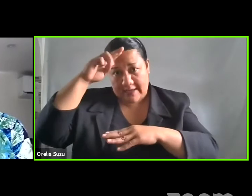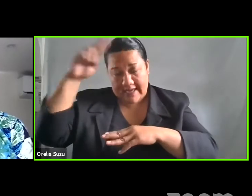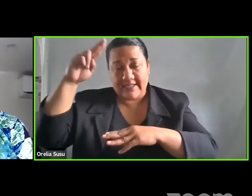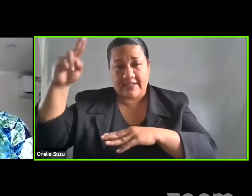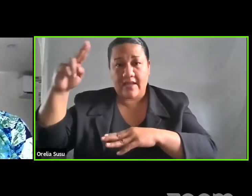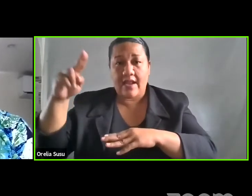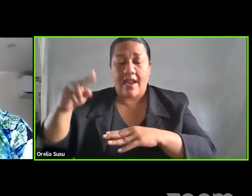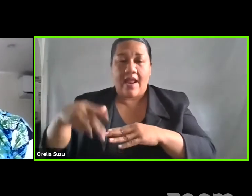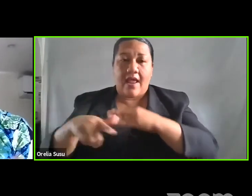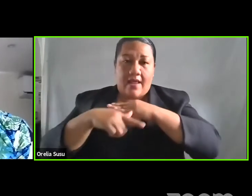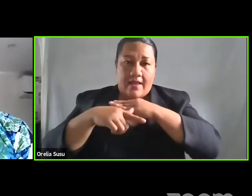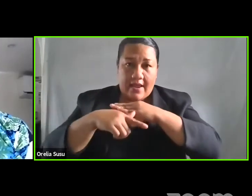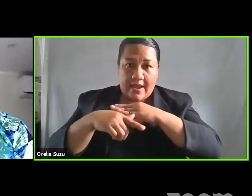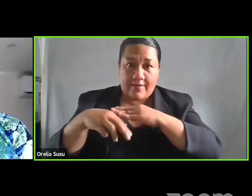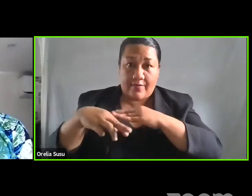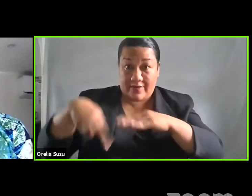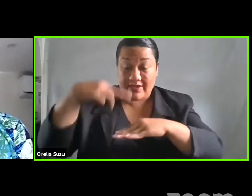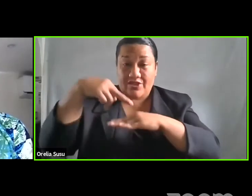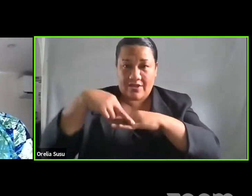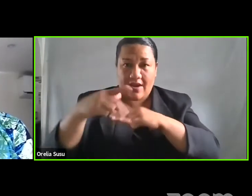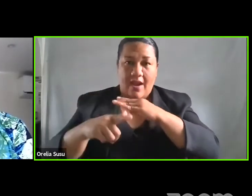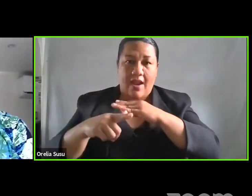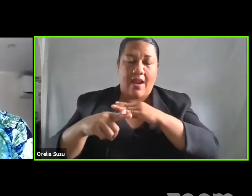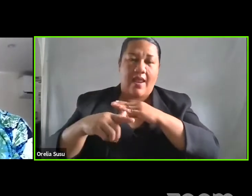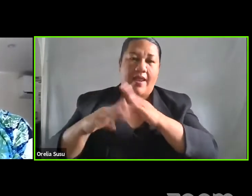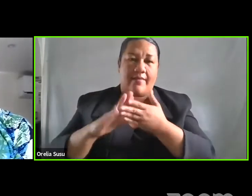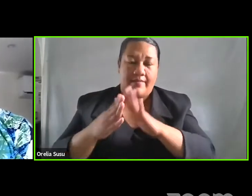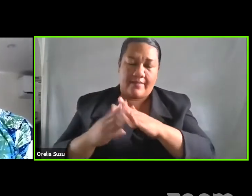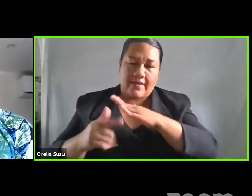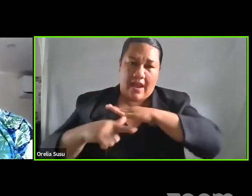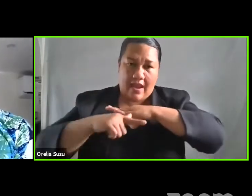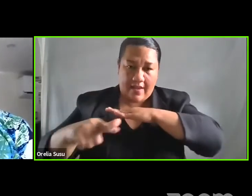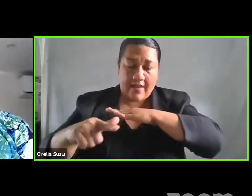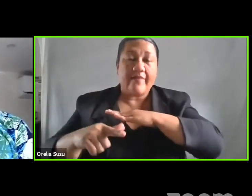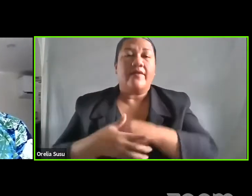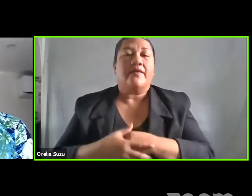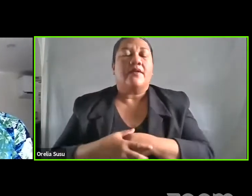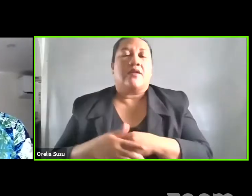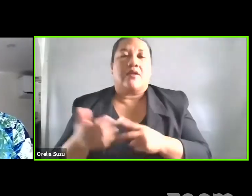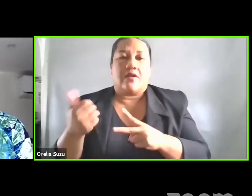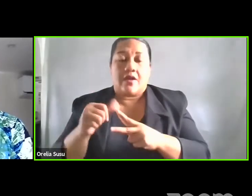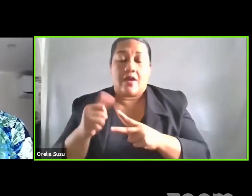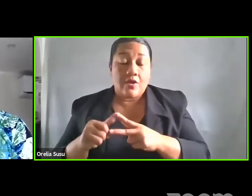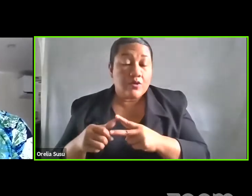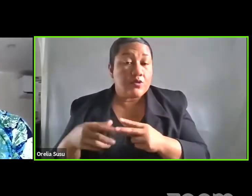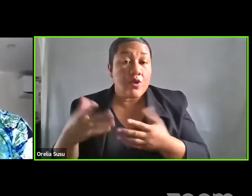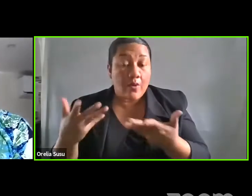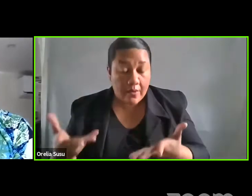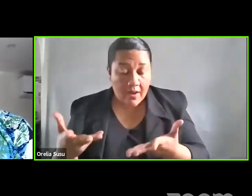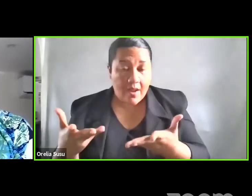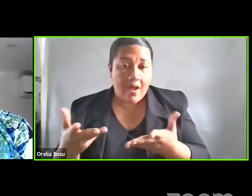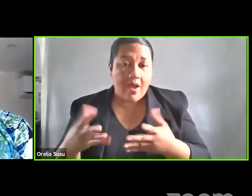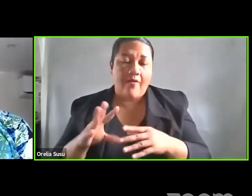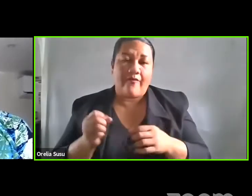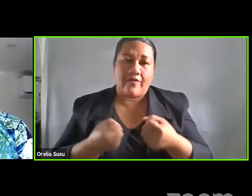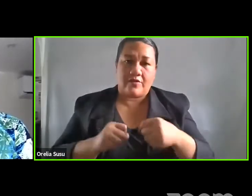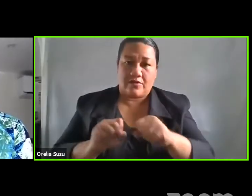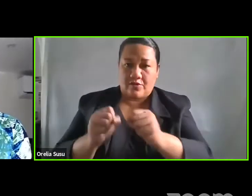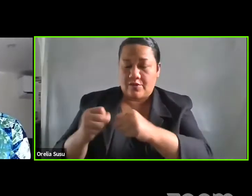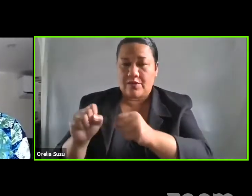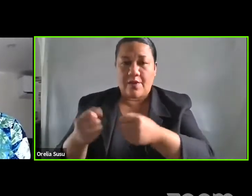reciprocated learning and that you will all be able to take away some useful learning strategies and practical